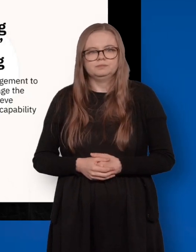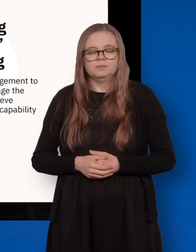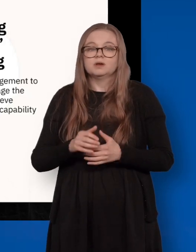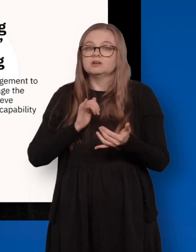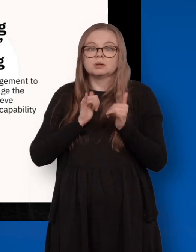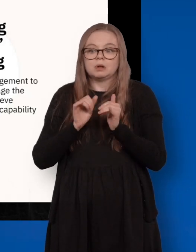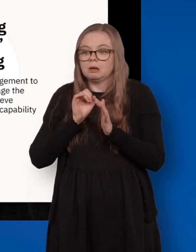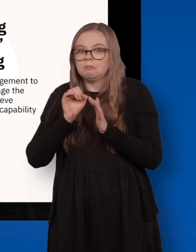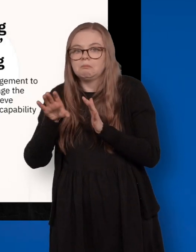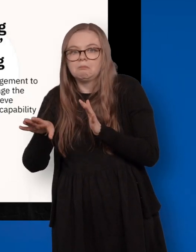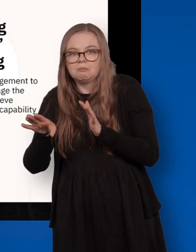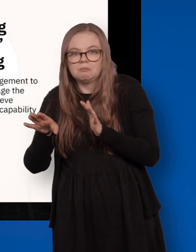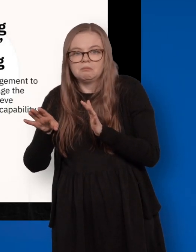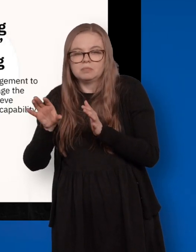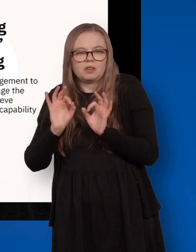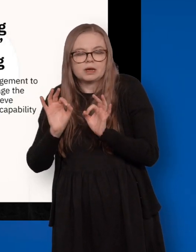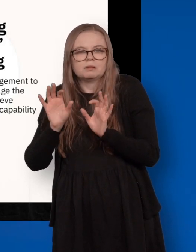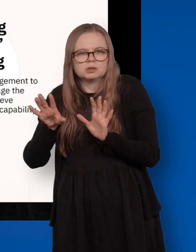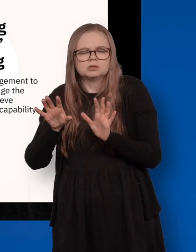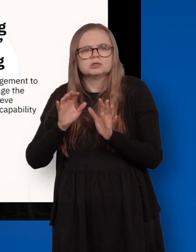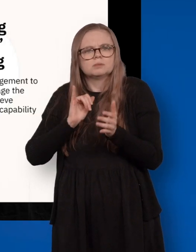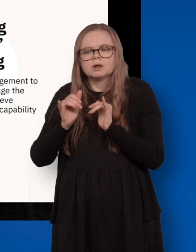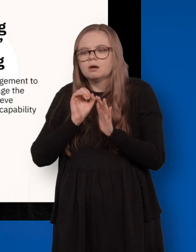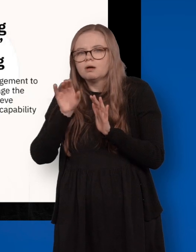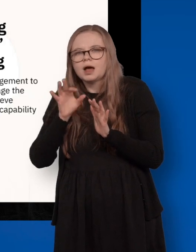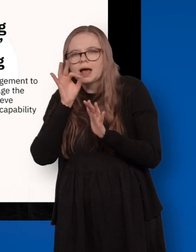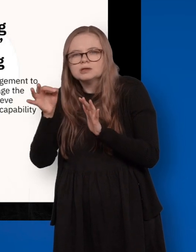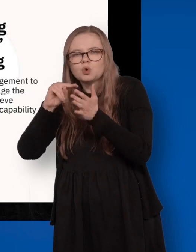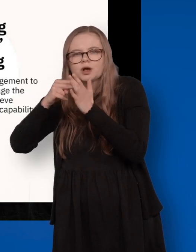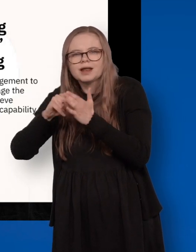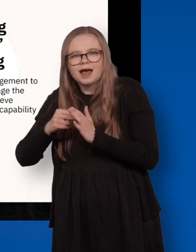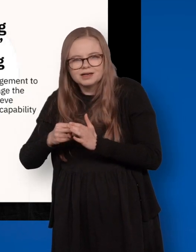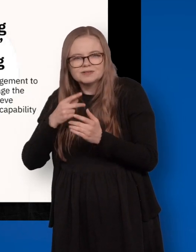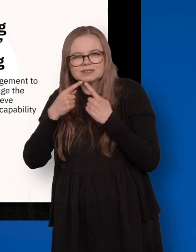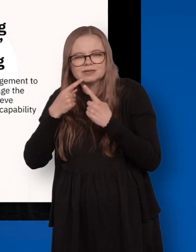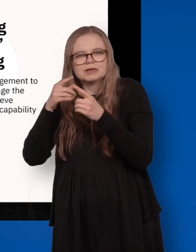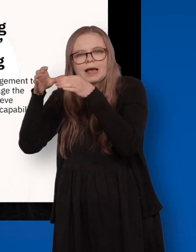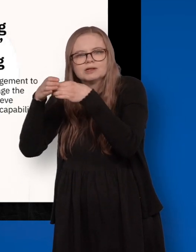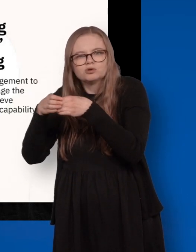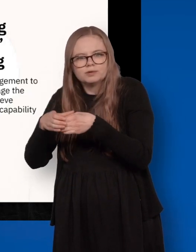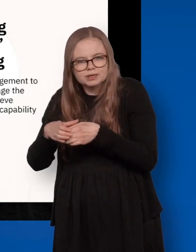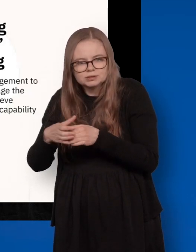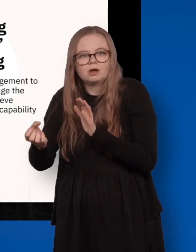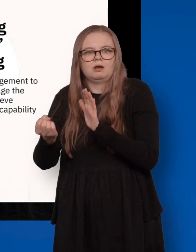just use AI to organize and categorize the original